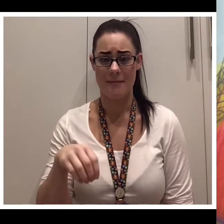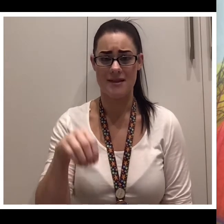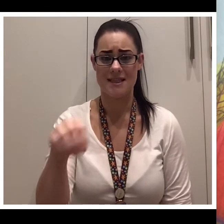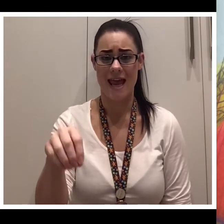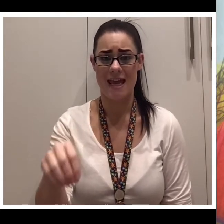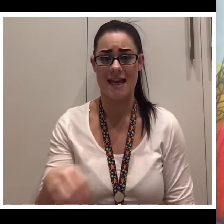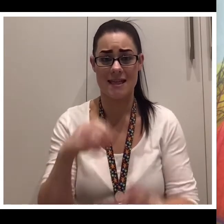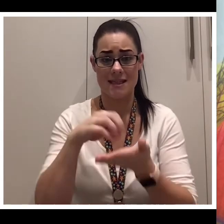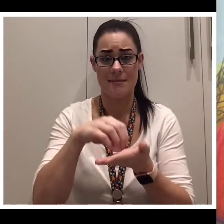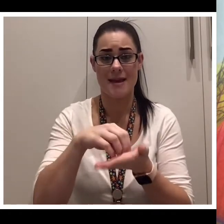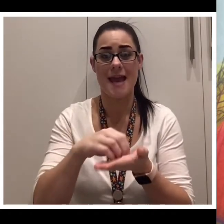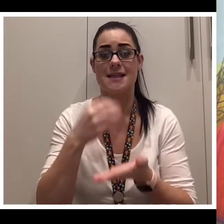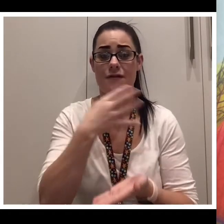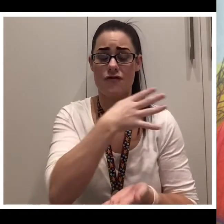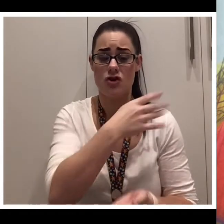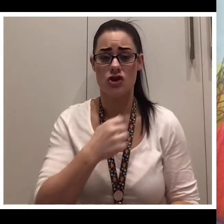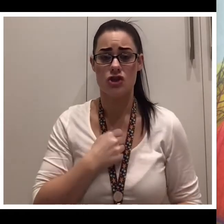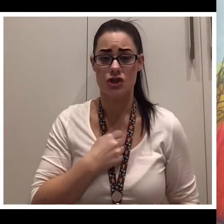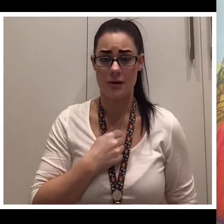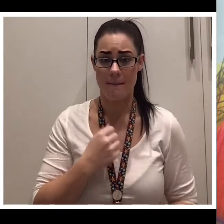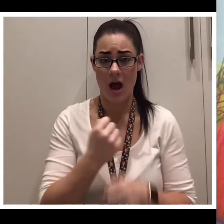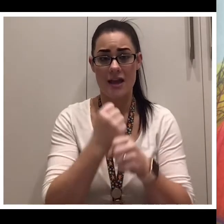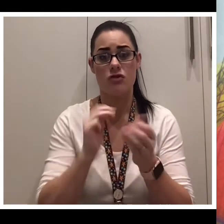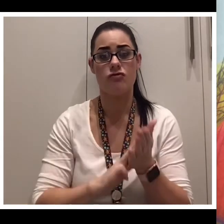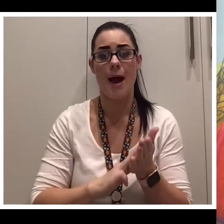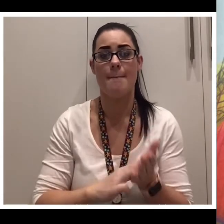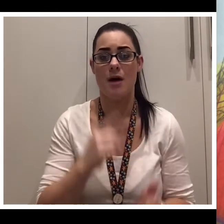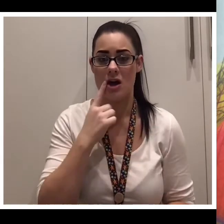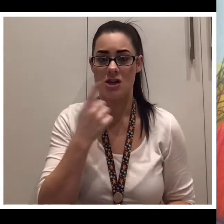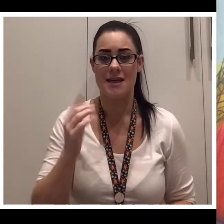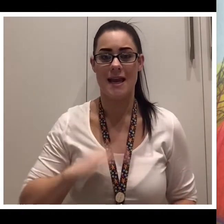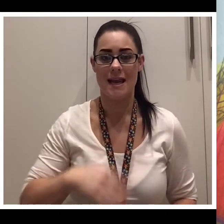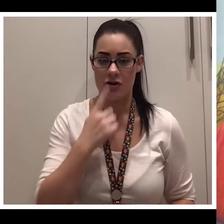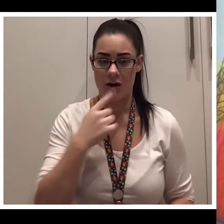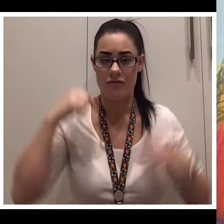my grandma," said Little Red Riding Hood.